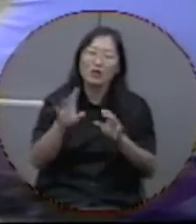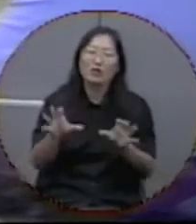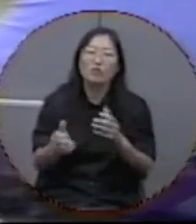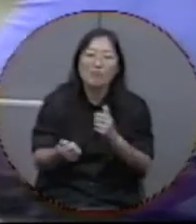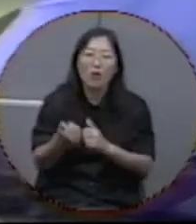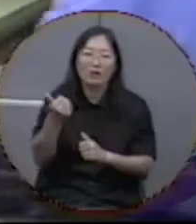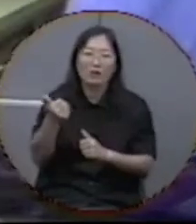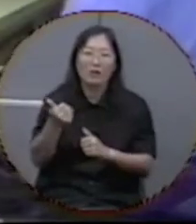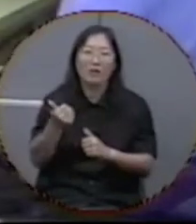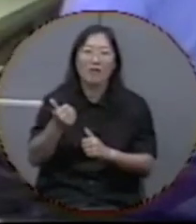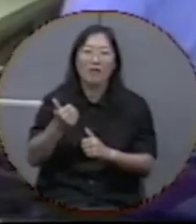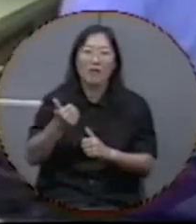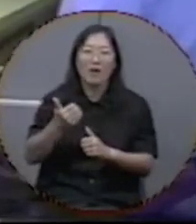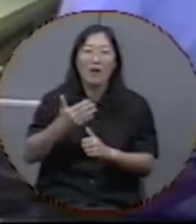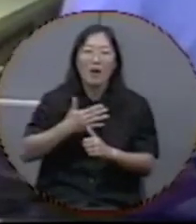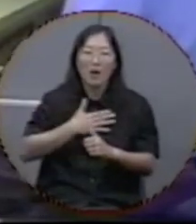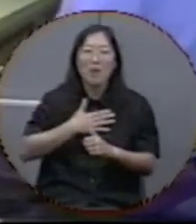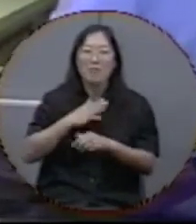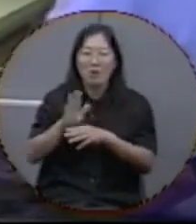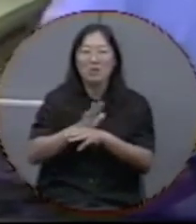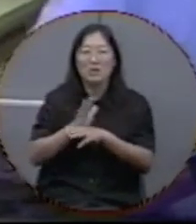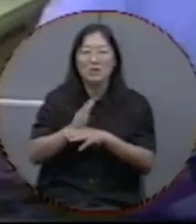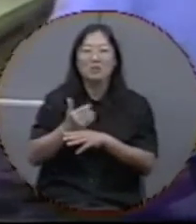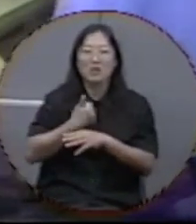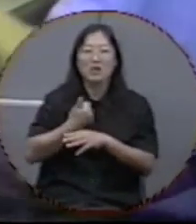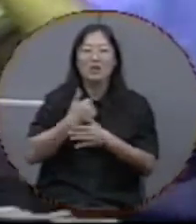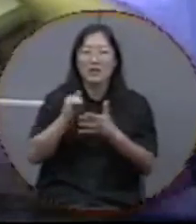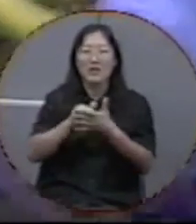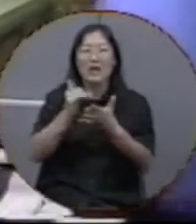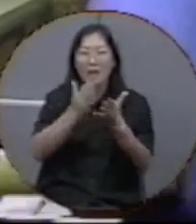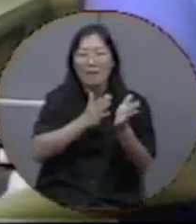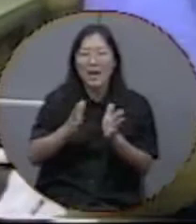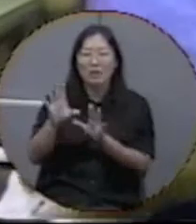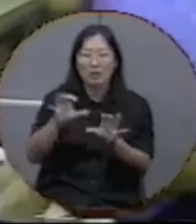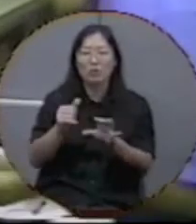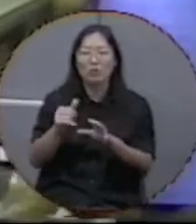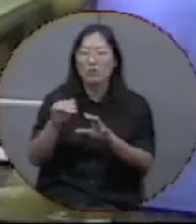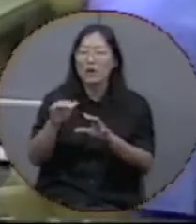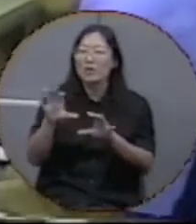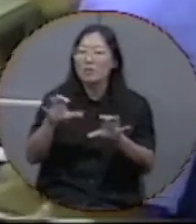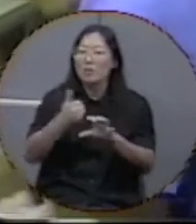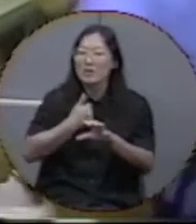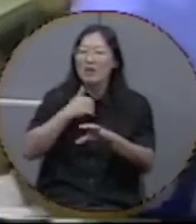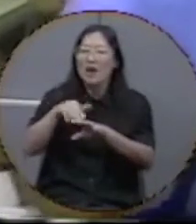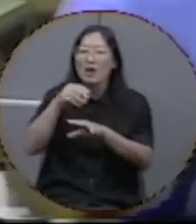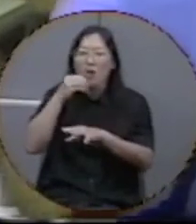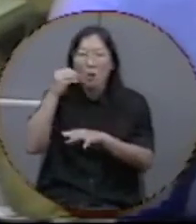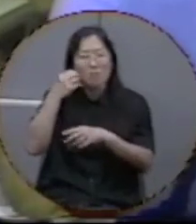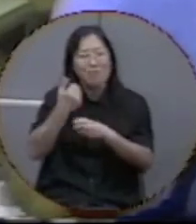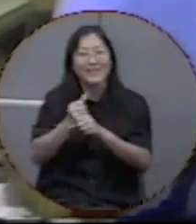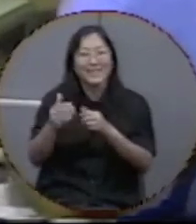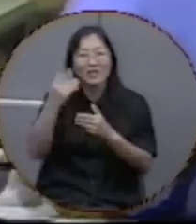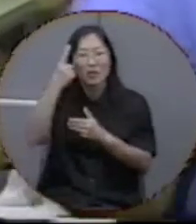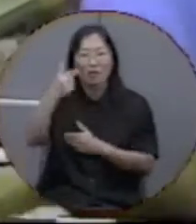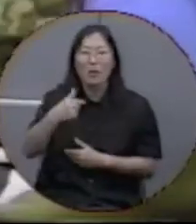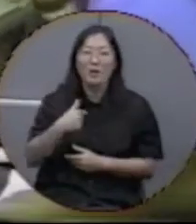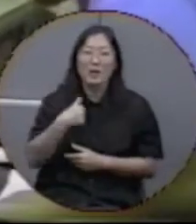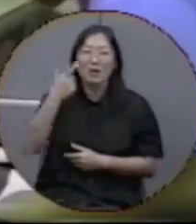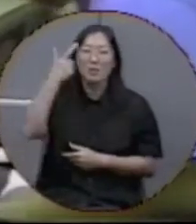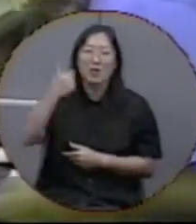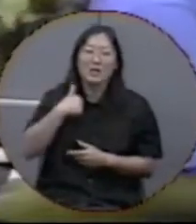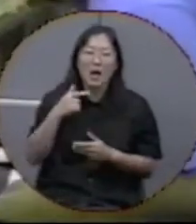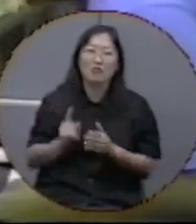do most of my transaction and everything that I plan to do at home because it just makes it a little easier for me. And because